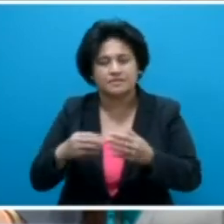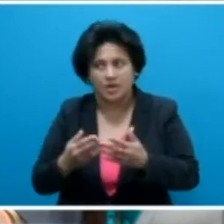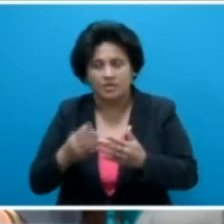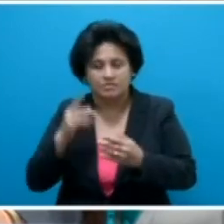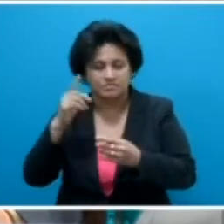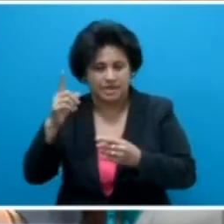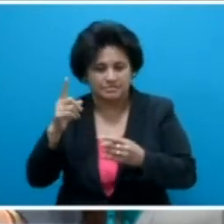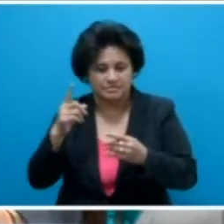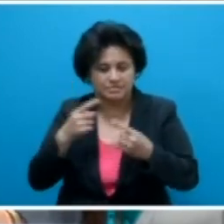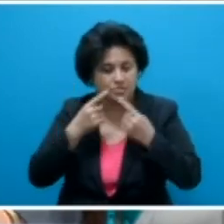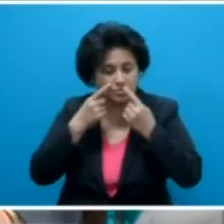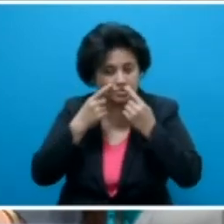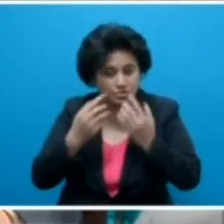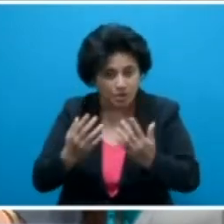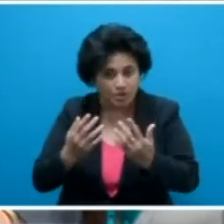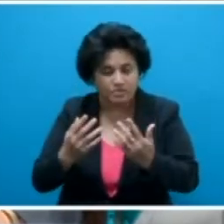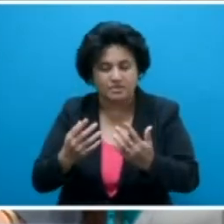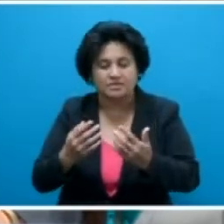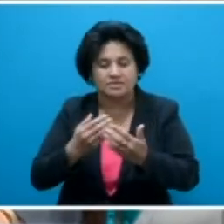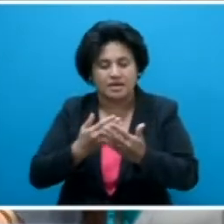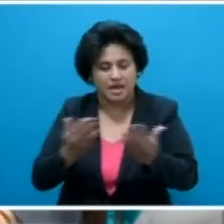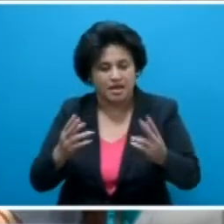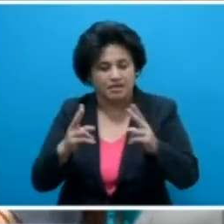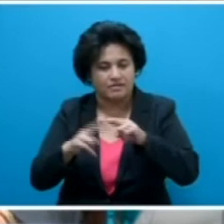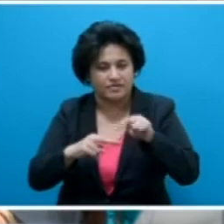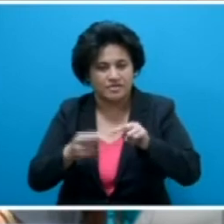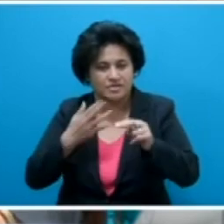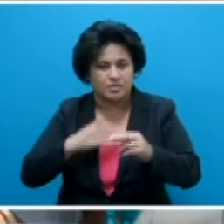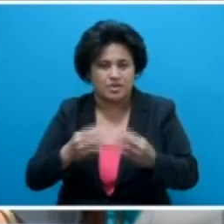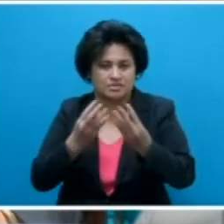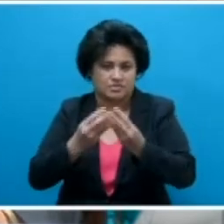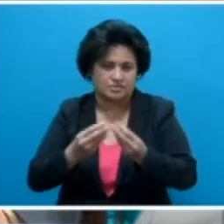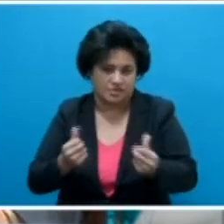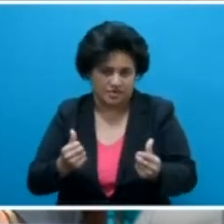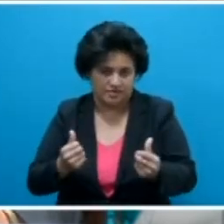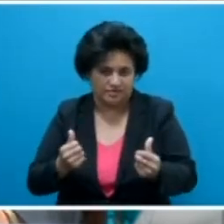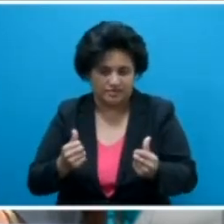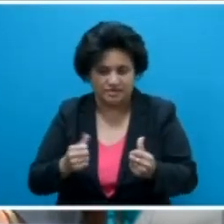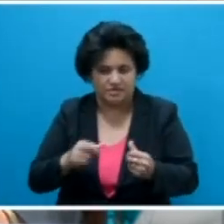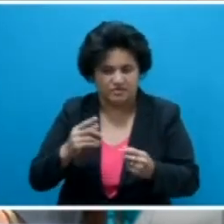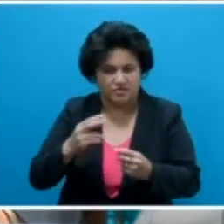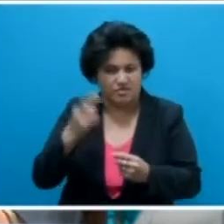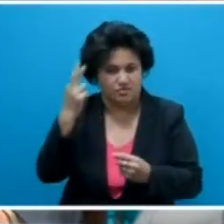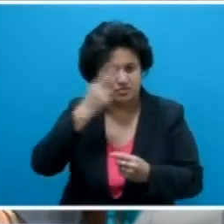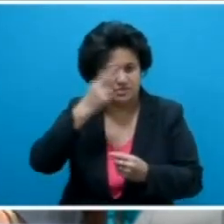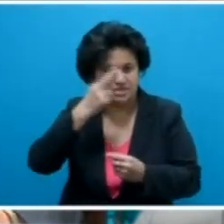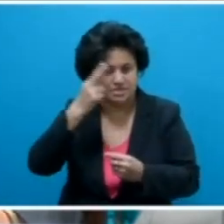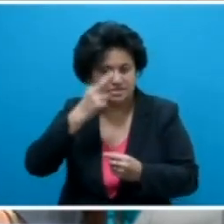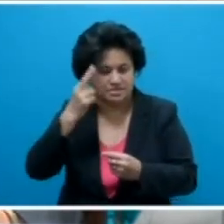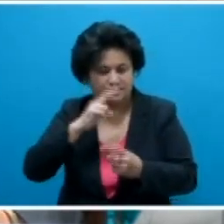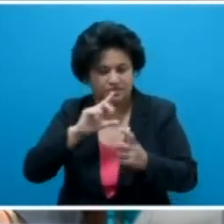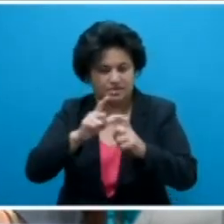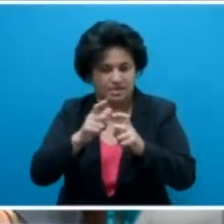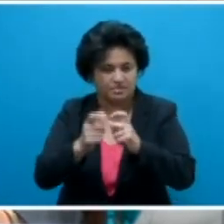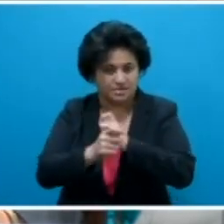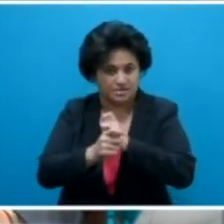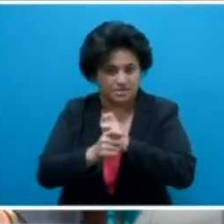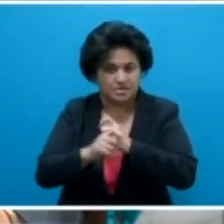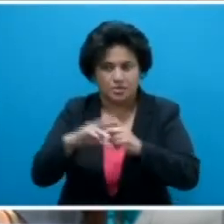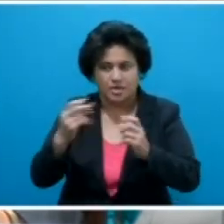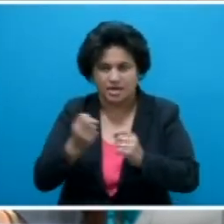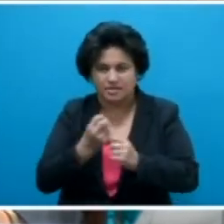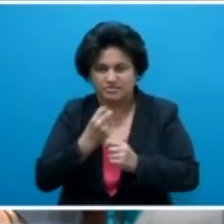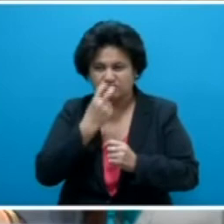solution to the threat of climate change. This should also send a clear message that even though our carbon emissions